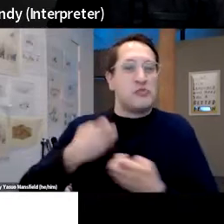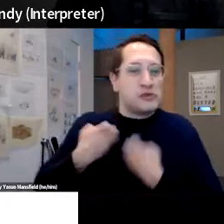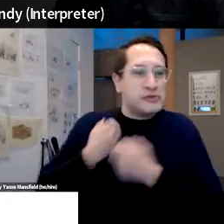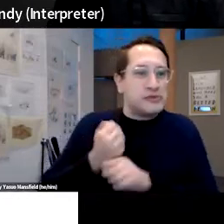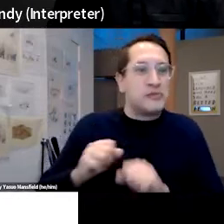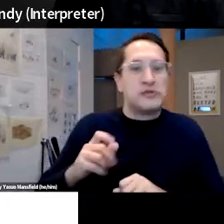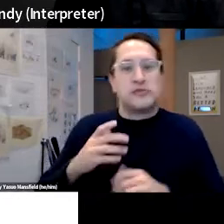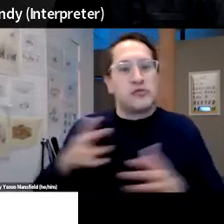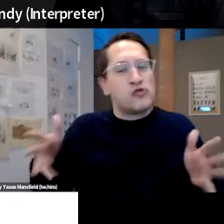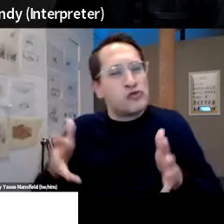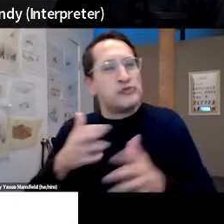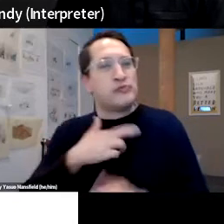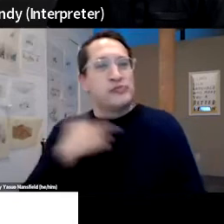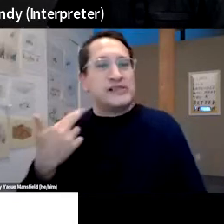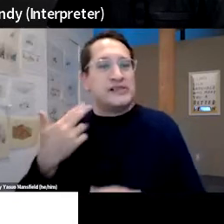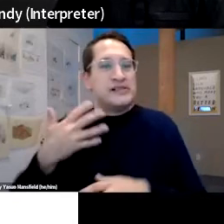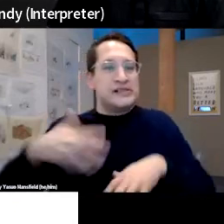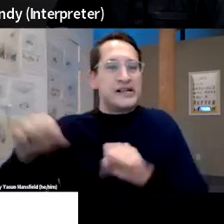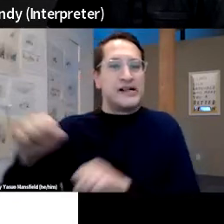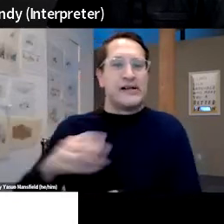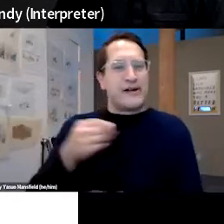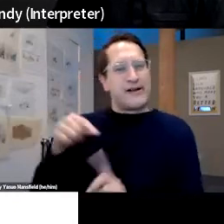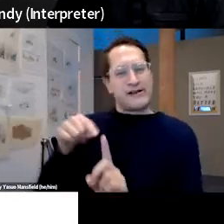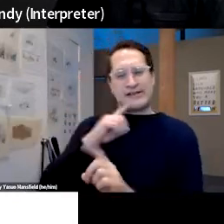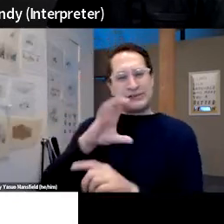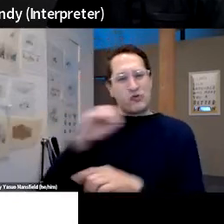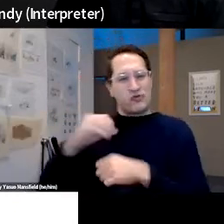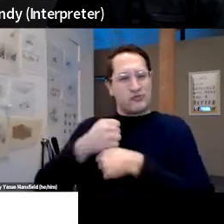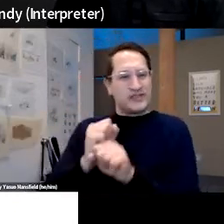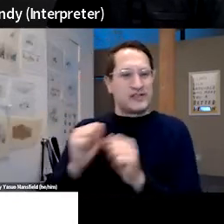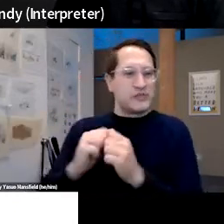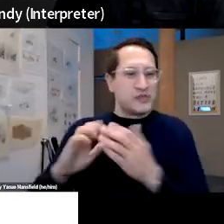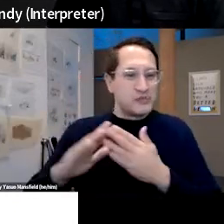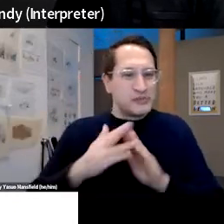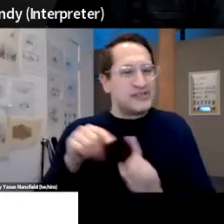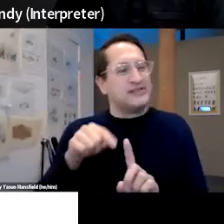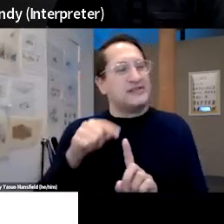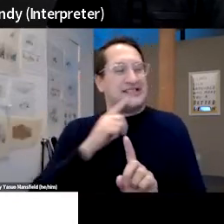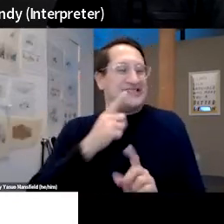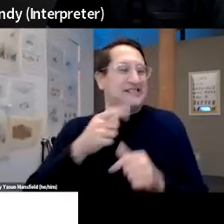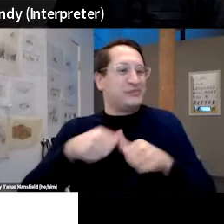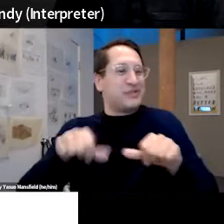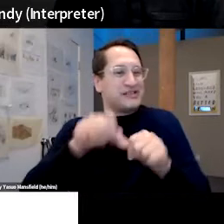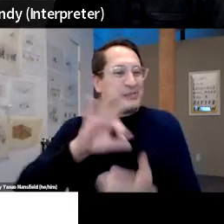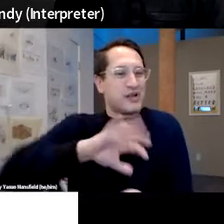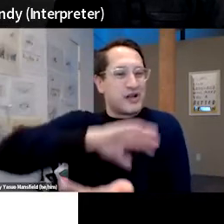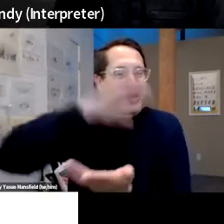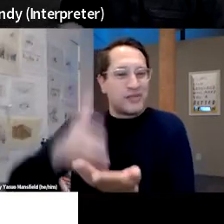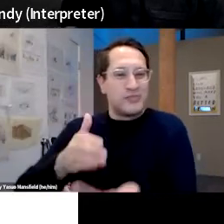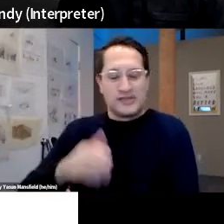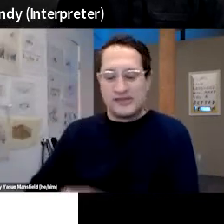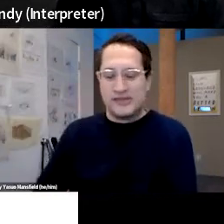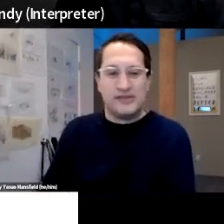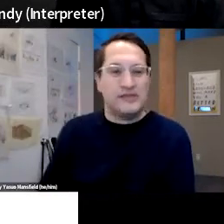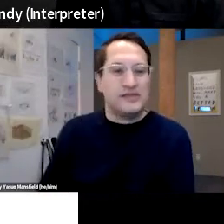spaces that prioritize emotional safety, encourage risk-taking, and is co-created with the community. It's